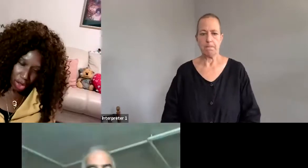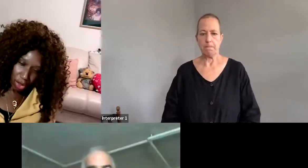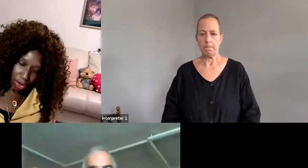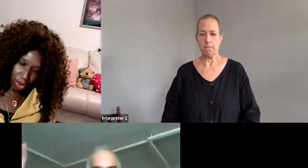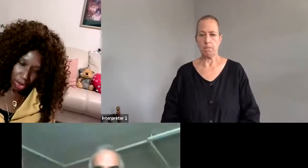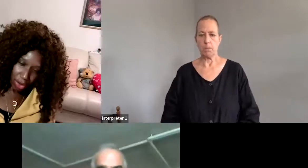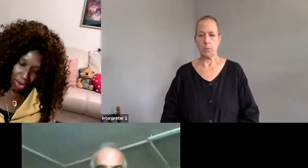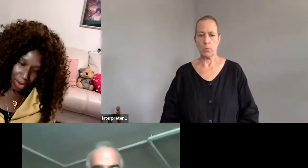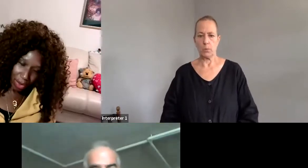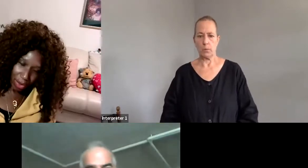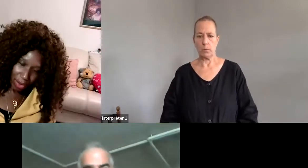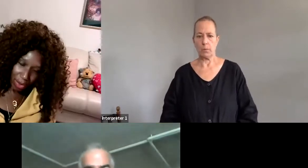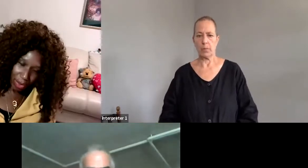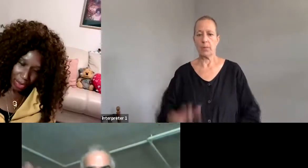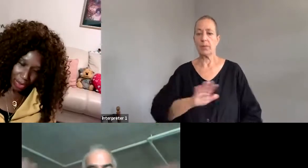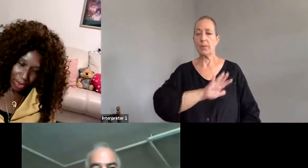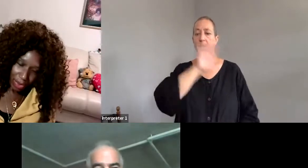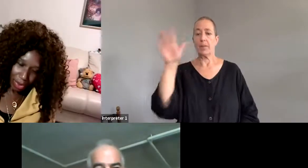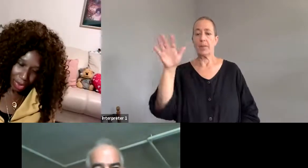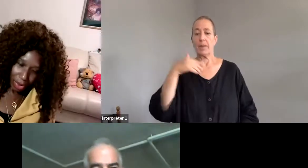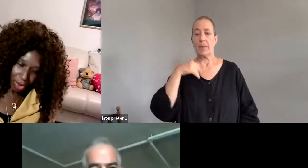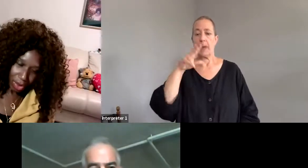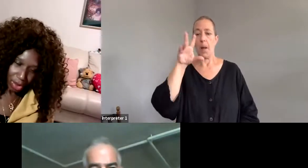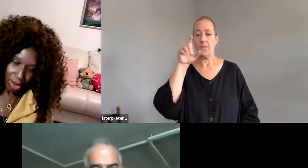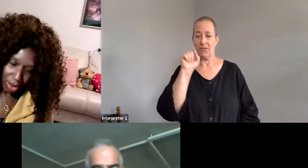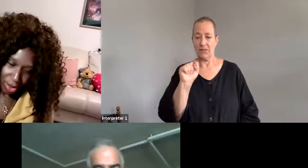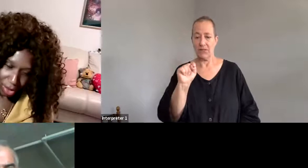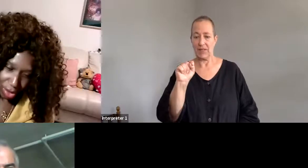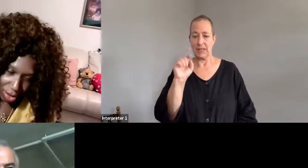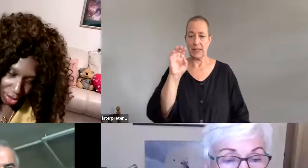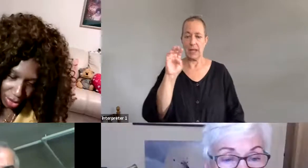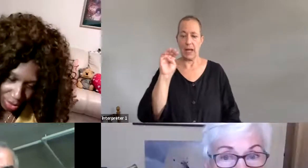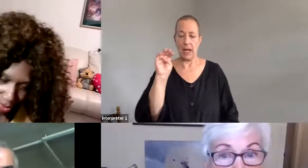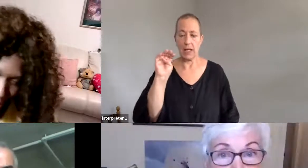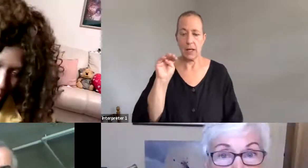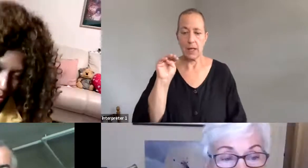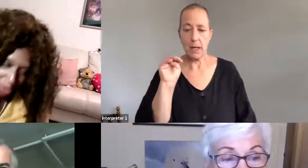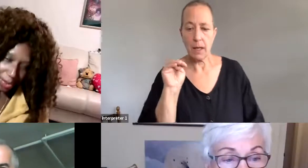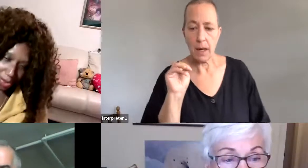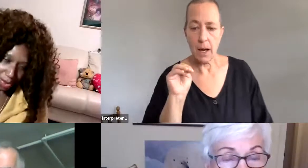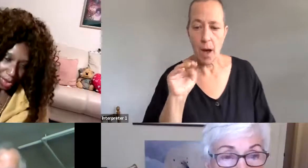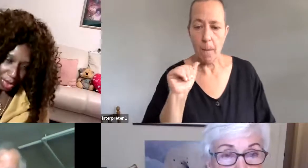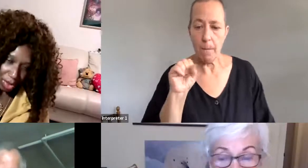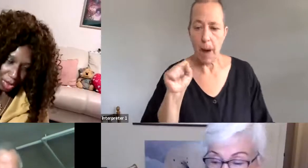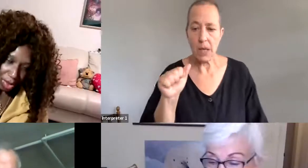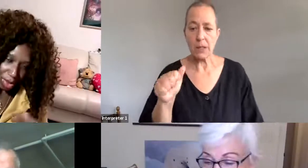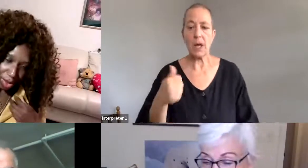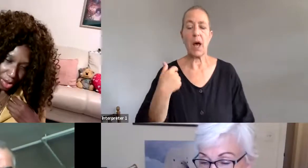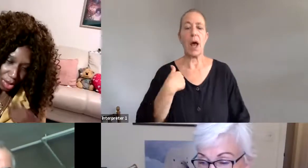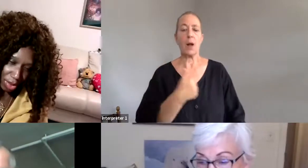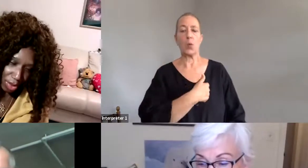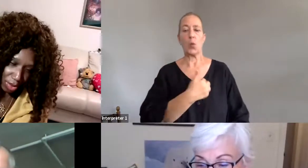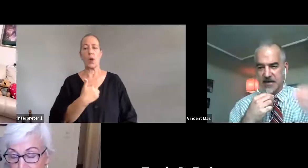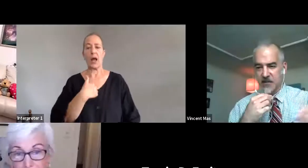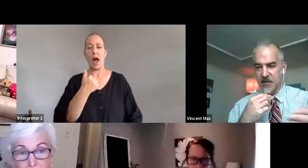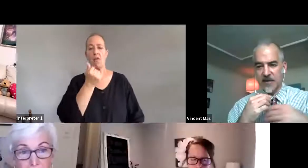Okay, hello everybody. My name is Vincent Moss. I'm the assistant for the Department of Disability Services at Berkeley College. And we have just a